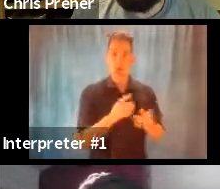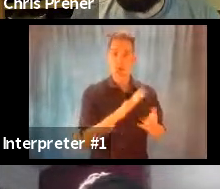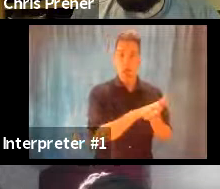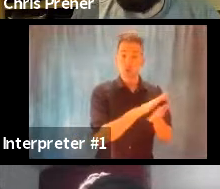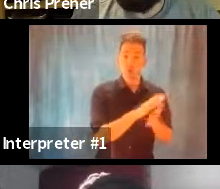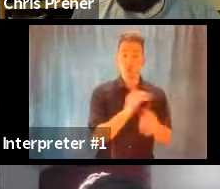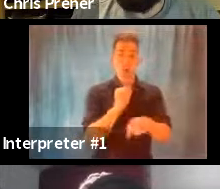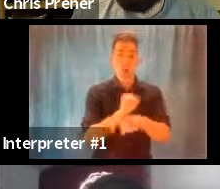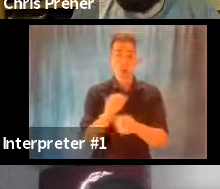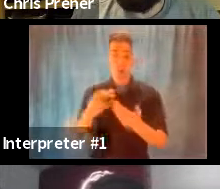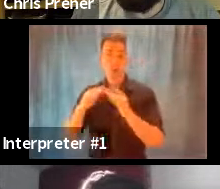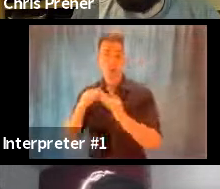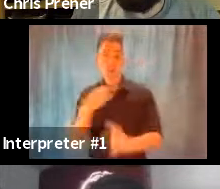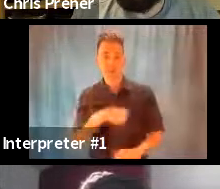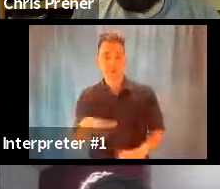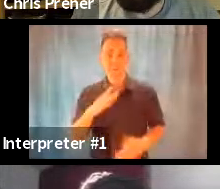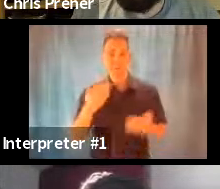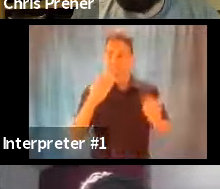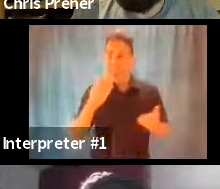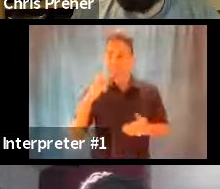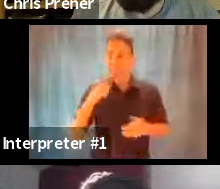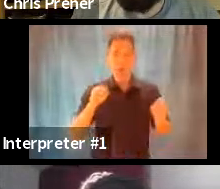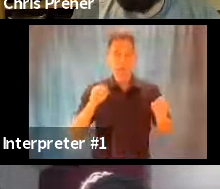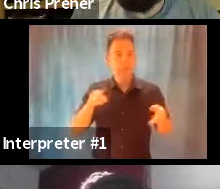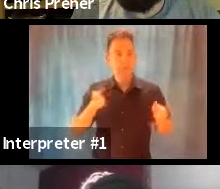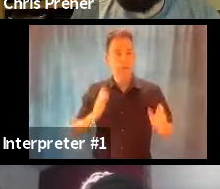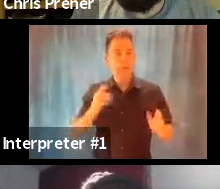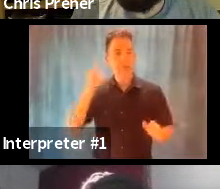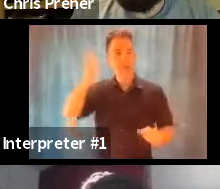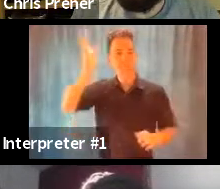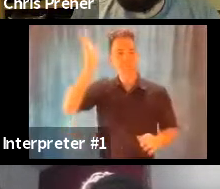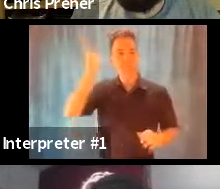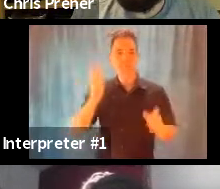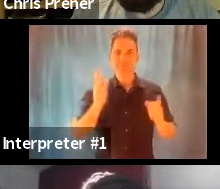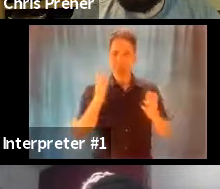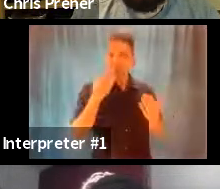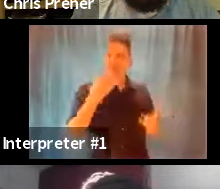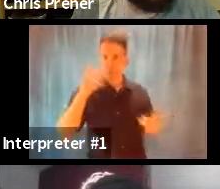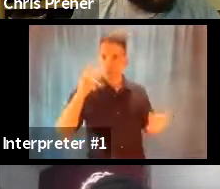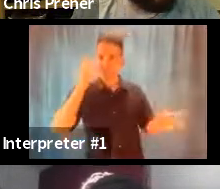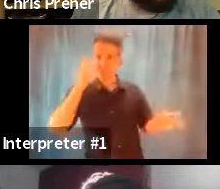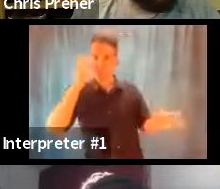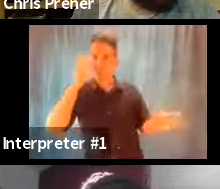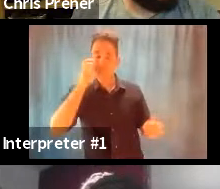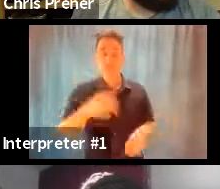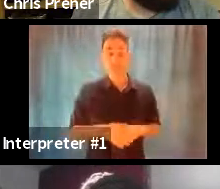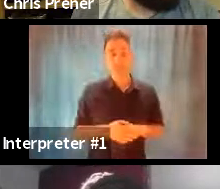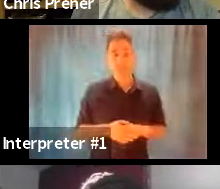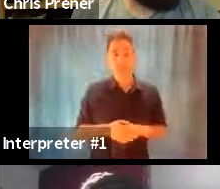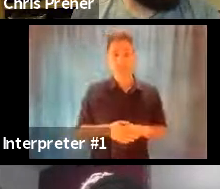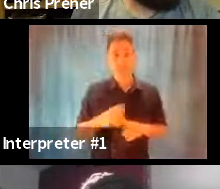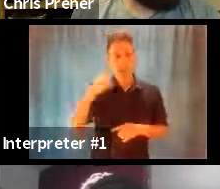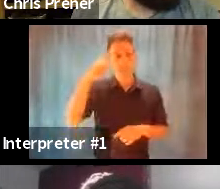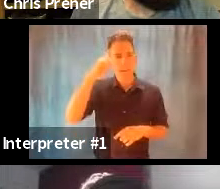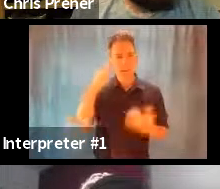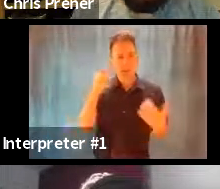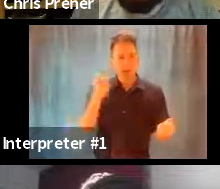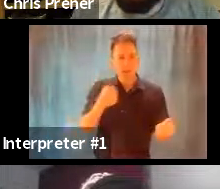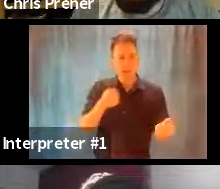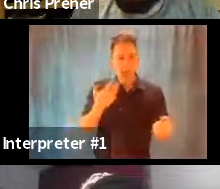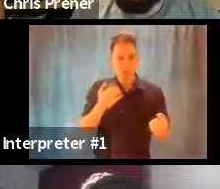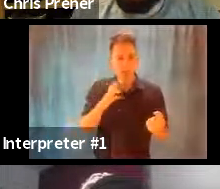this opportunity to speak, and thank you for listening. I want to highlight an aspect of mental health that gets